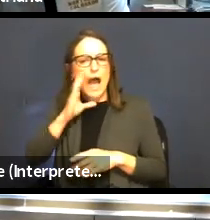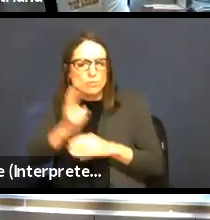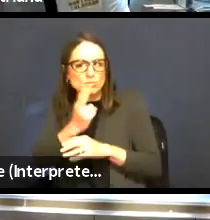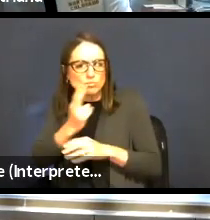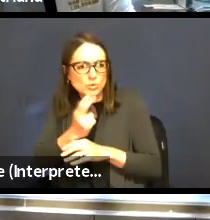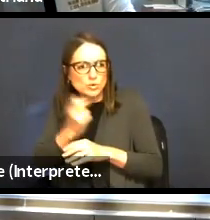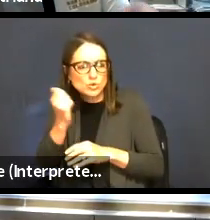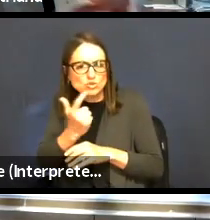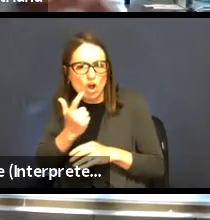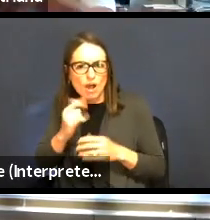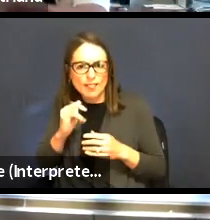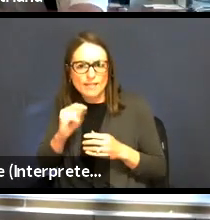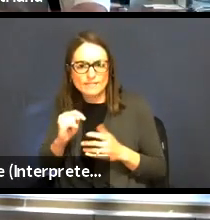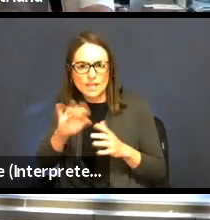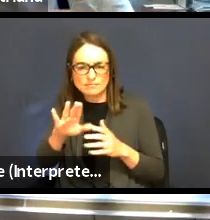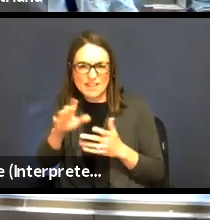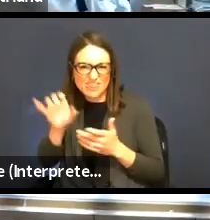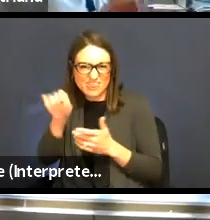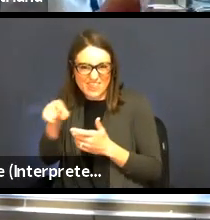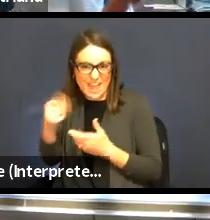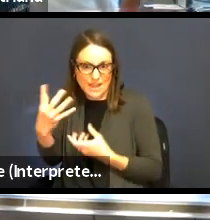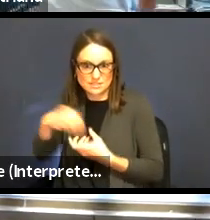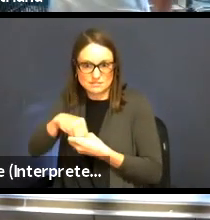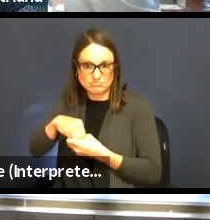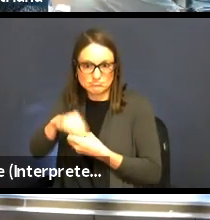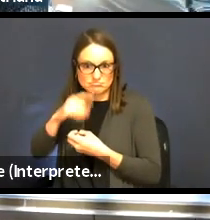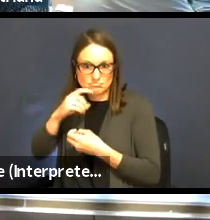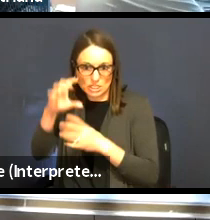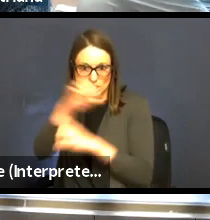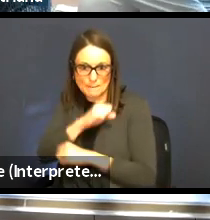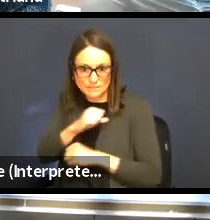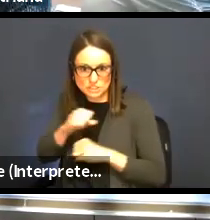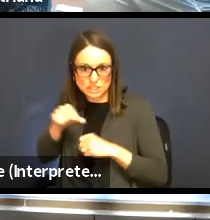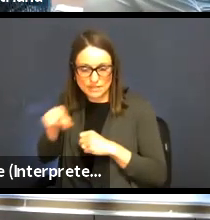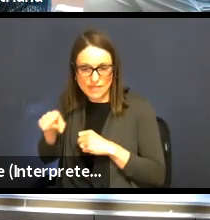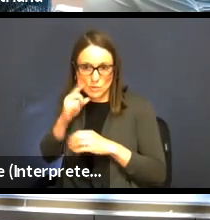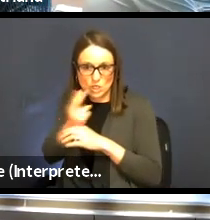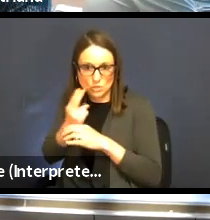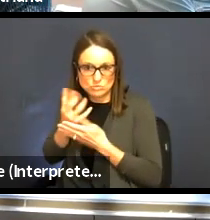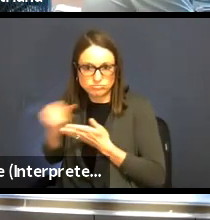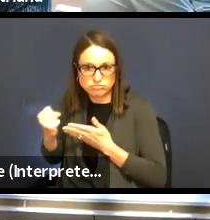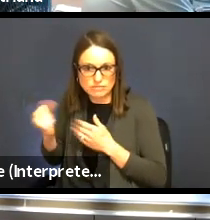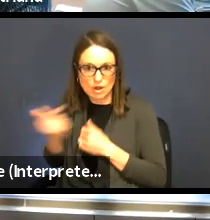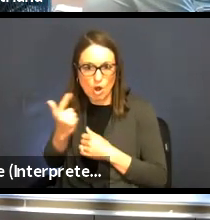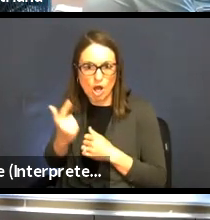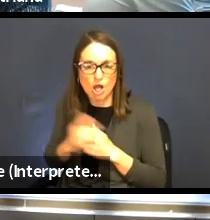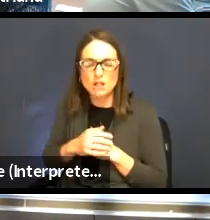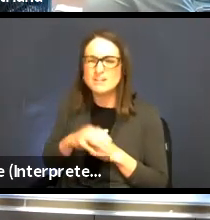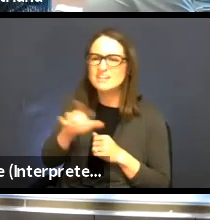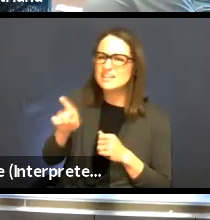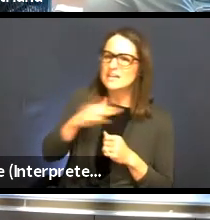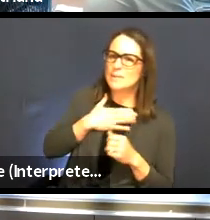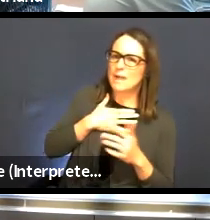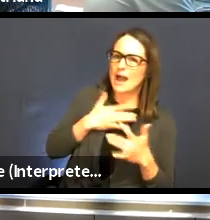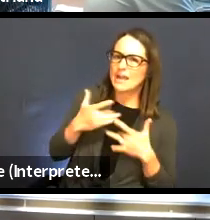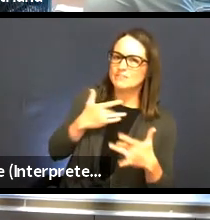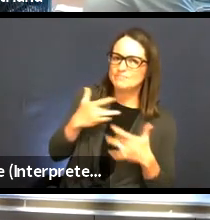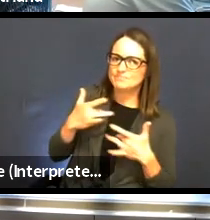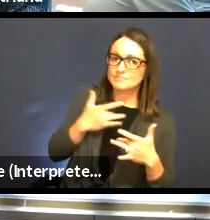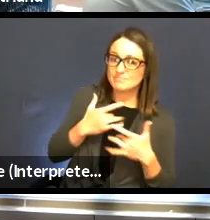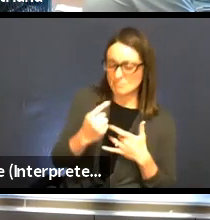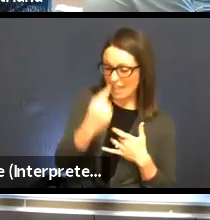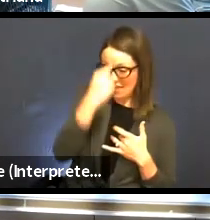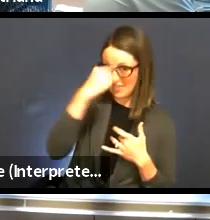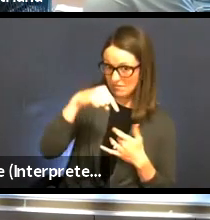that's built into the assumptions of the budget. Dick, what I do worry about though is that I think for this year